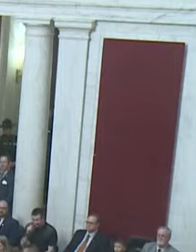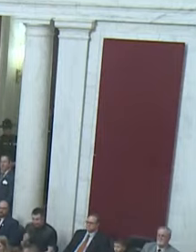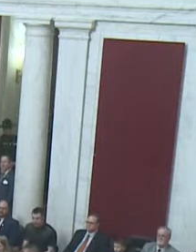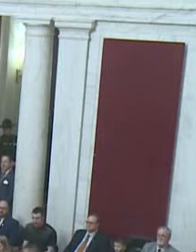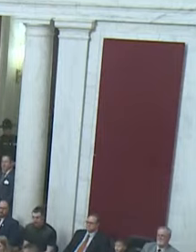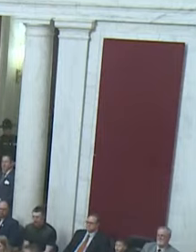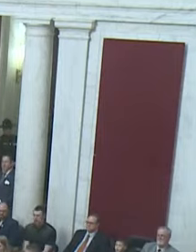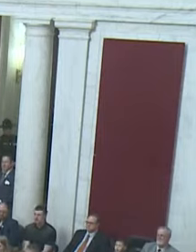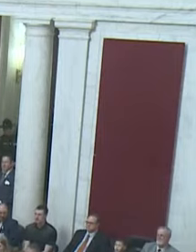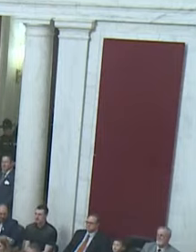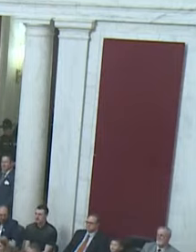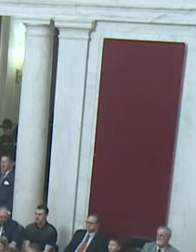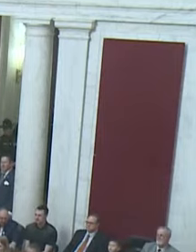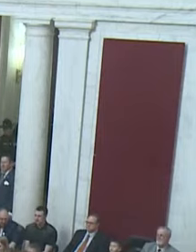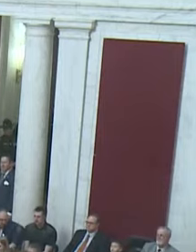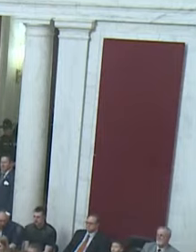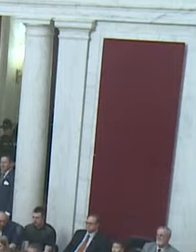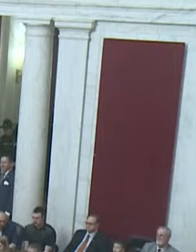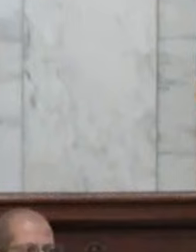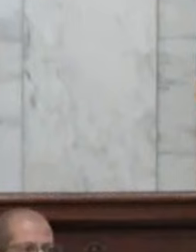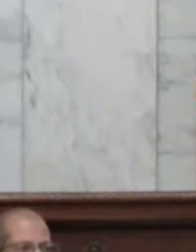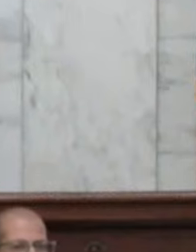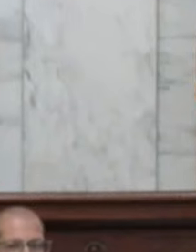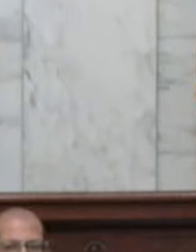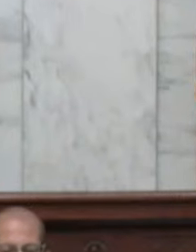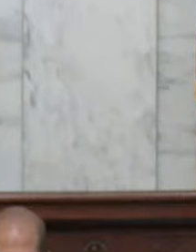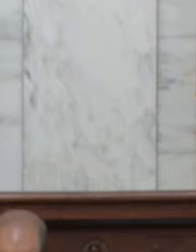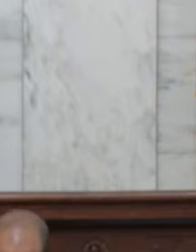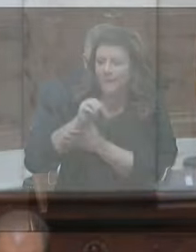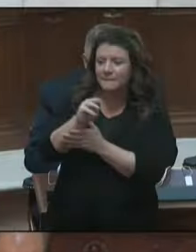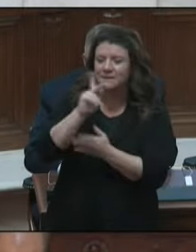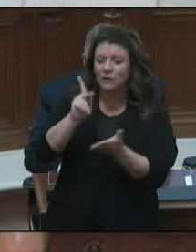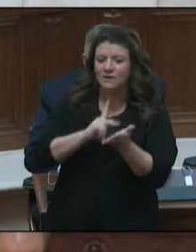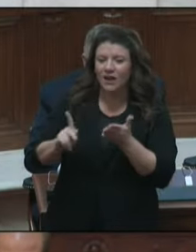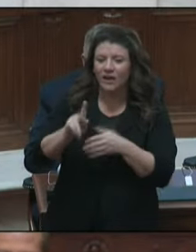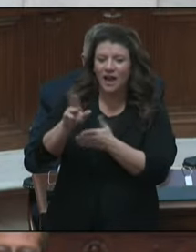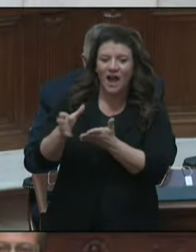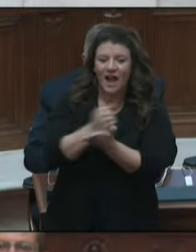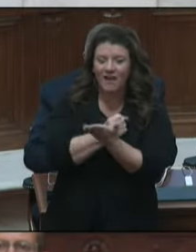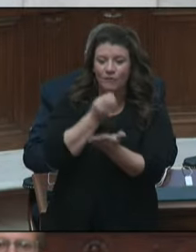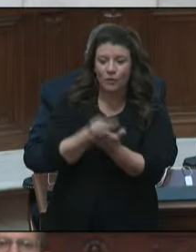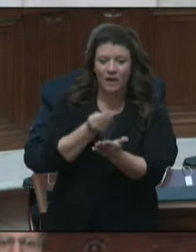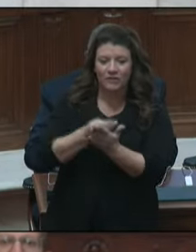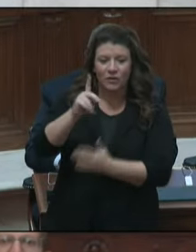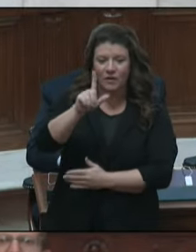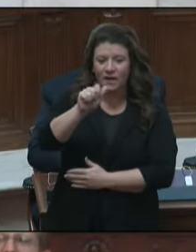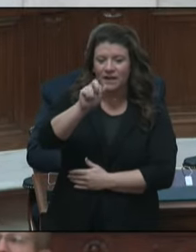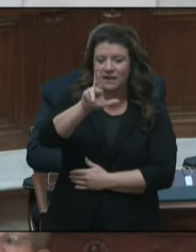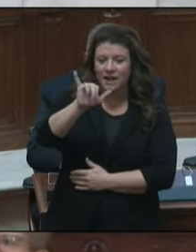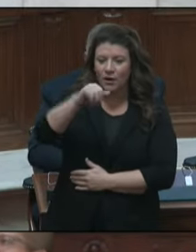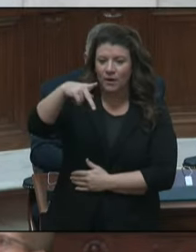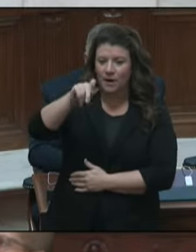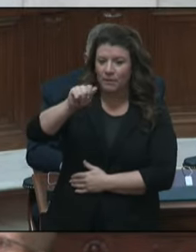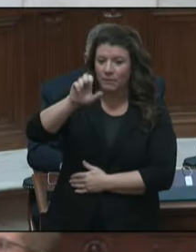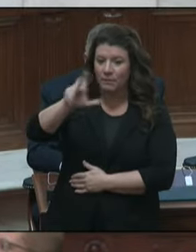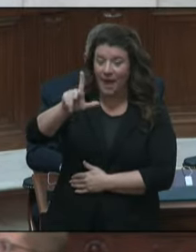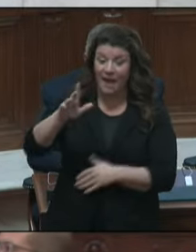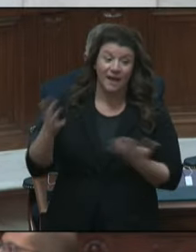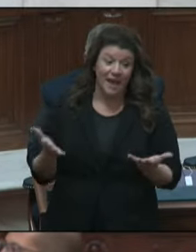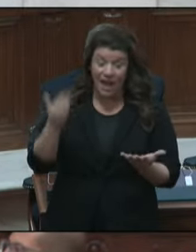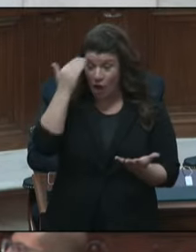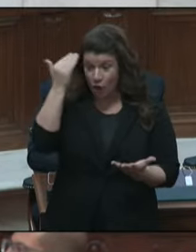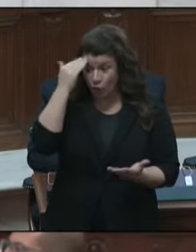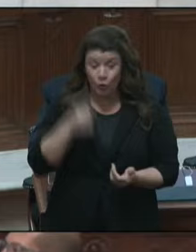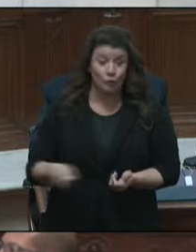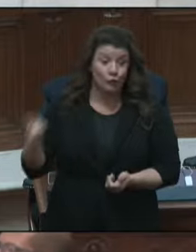Now we have a new interim Secretary of Revenue in Larry Pack. And God knows all of